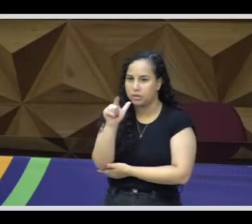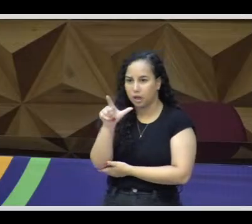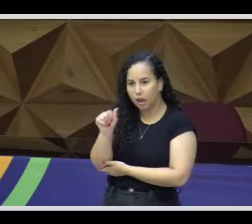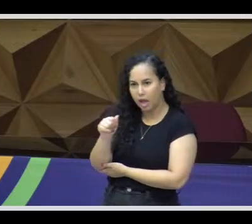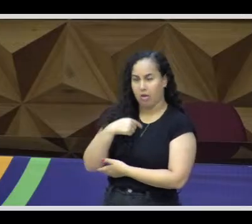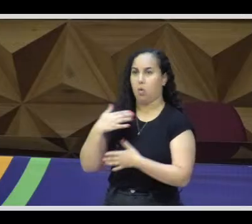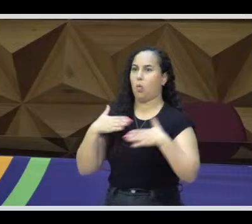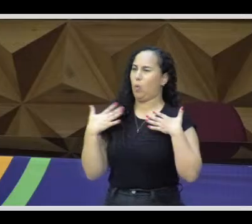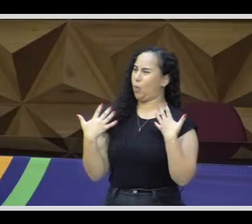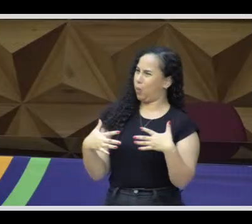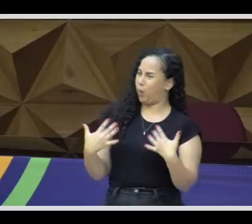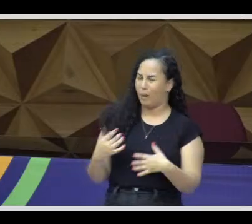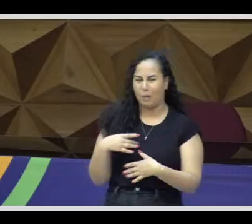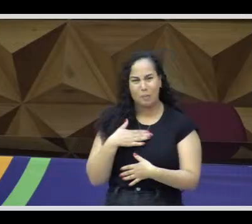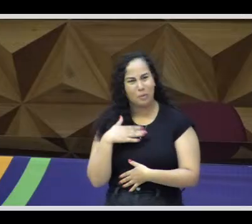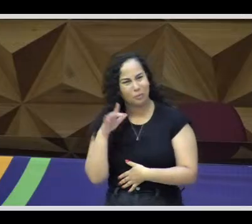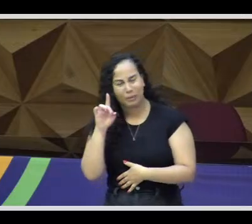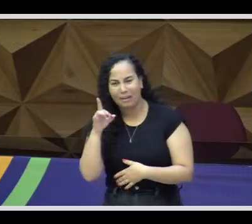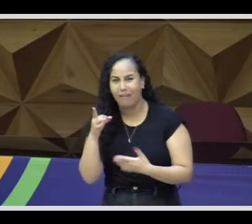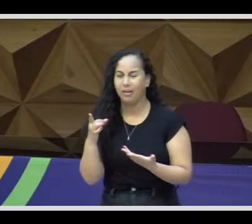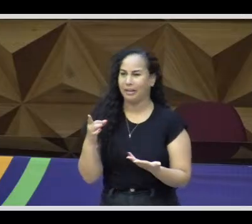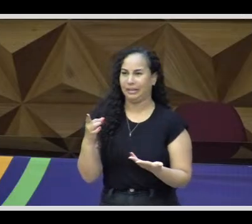wow, my gosh, I thought I was just,